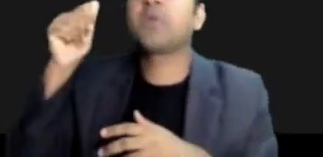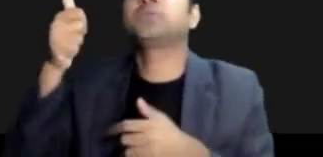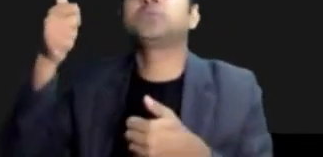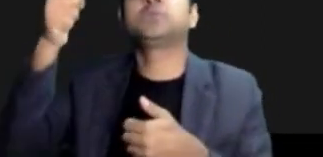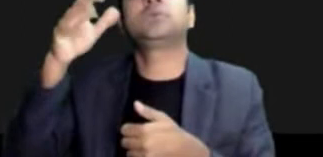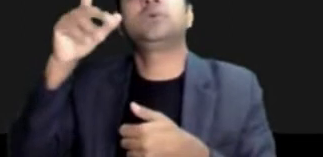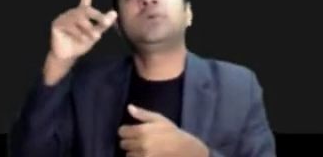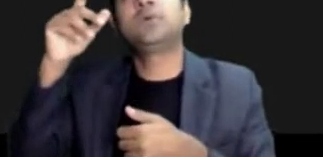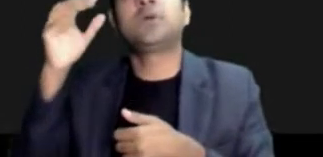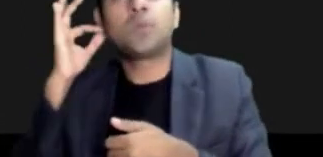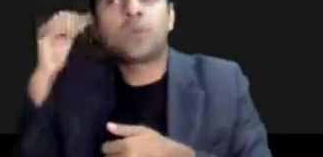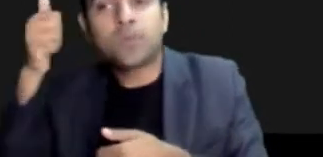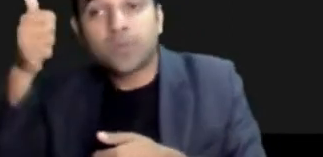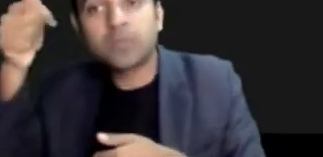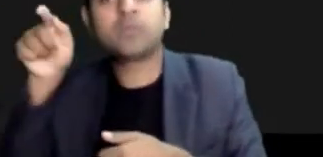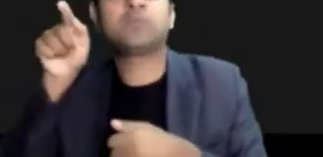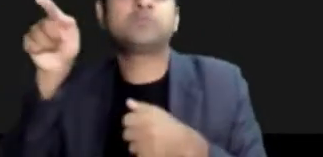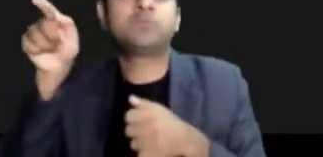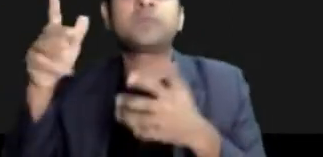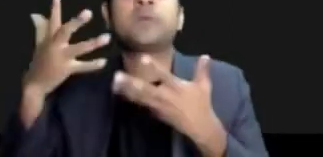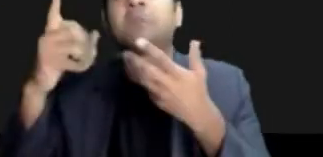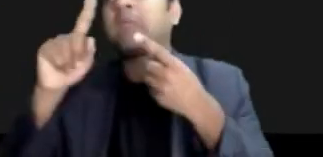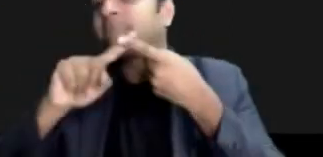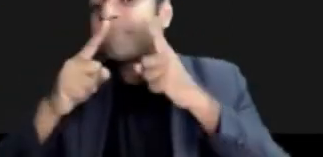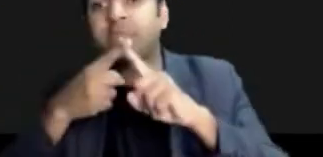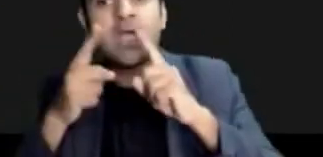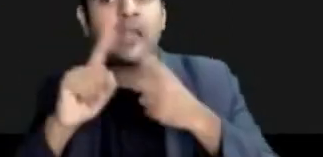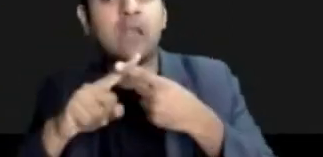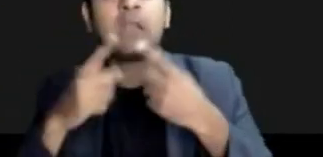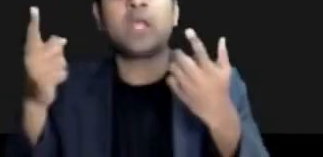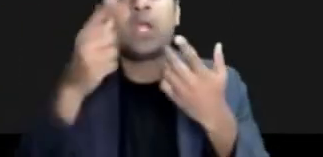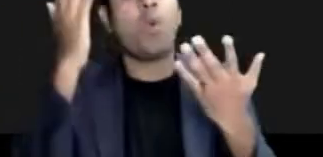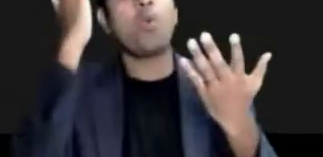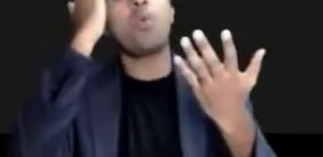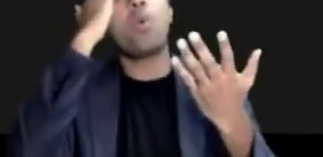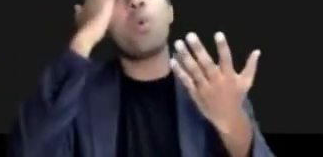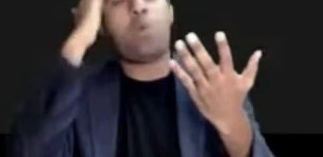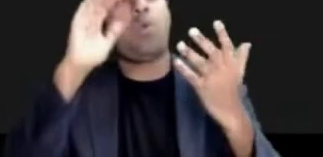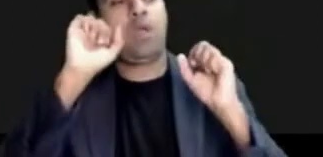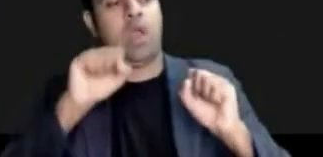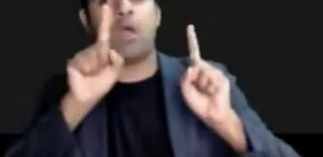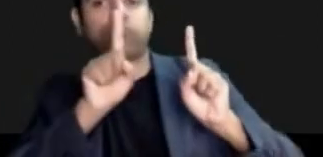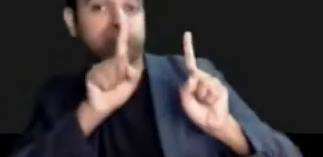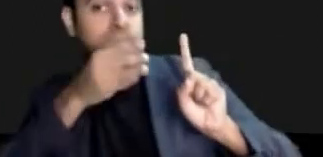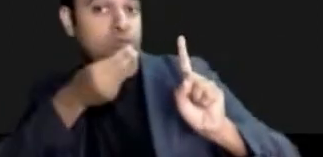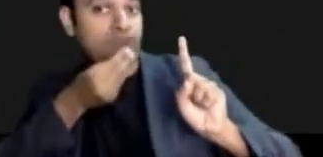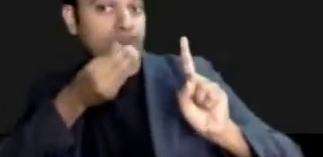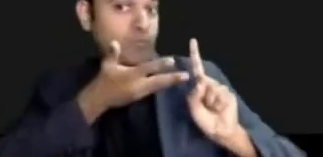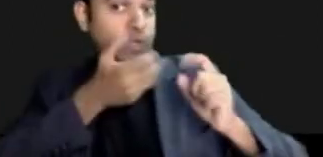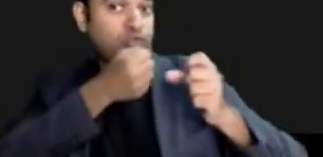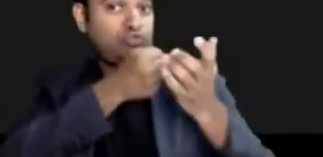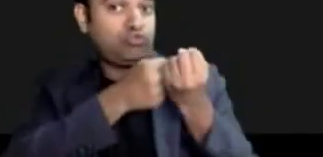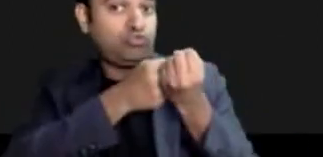with disabilities in situations of risk. And in the capacitating of persons